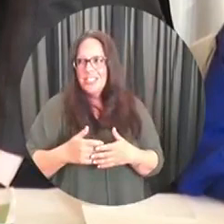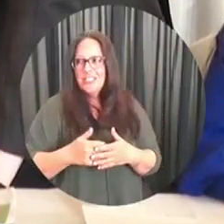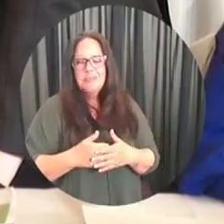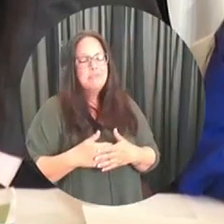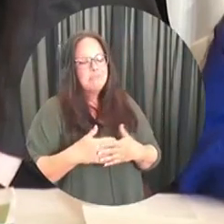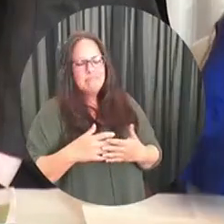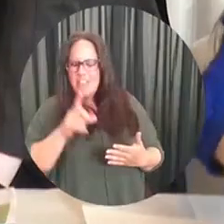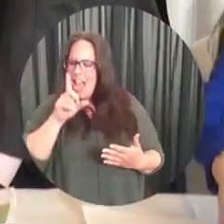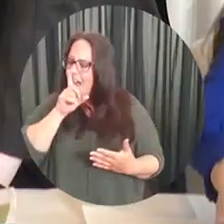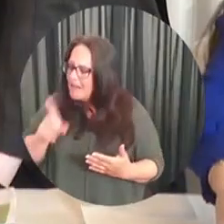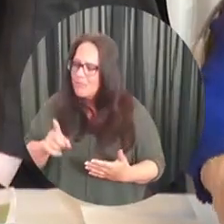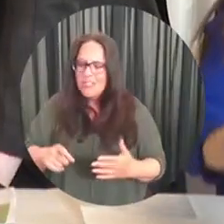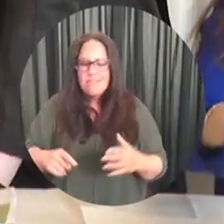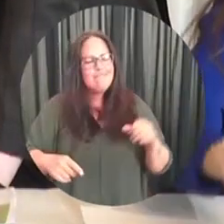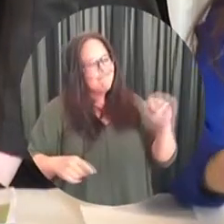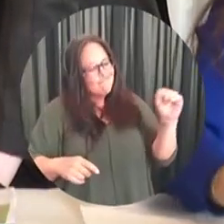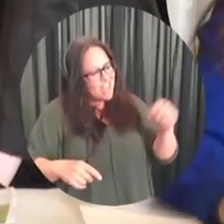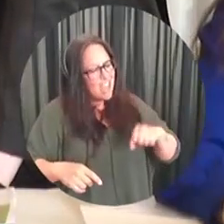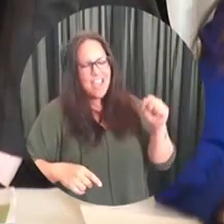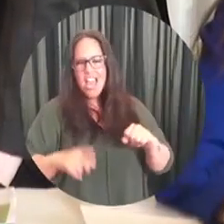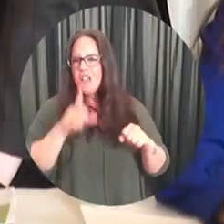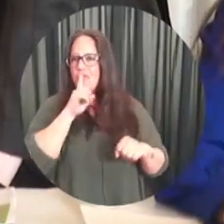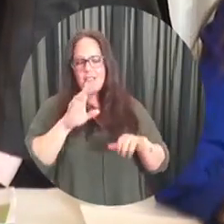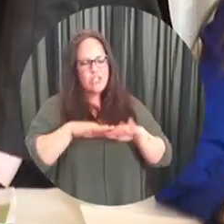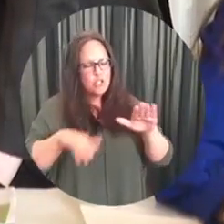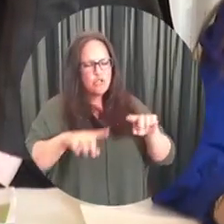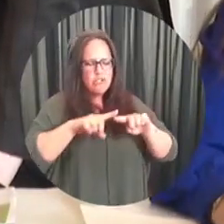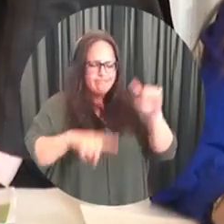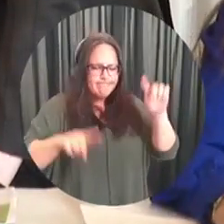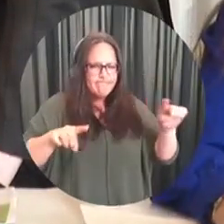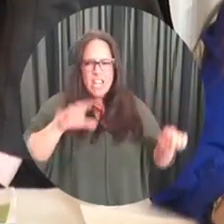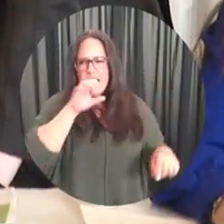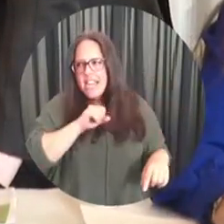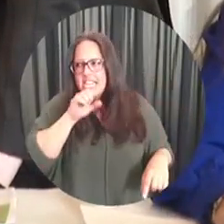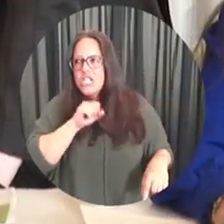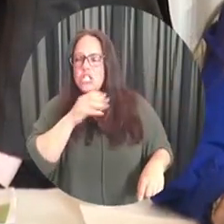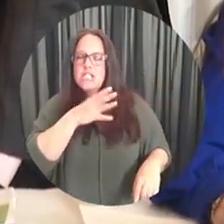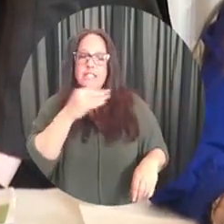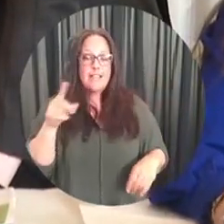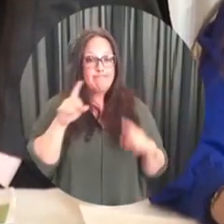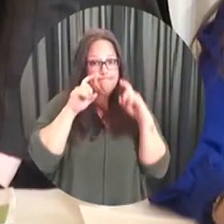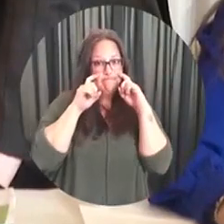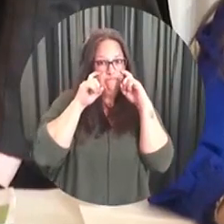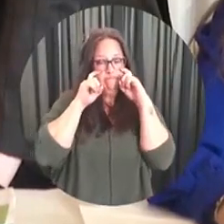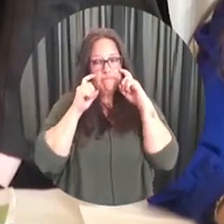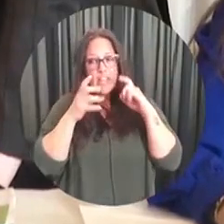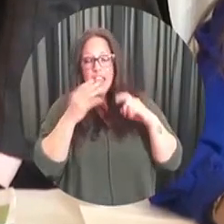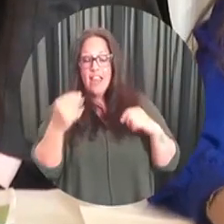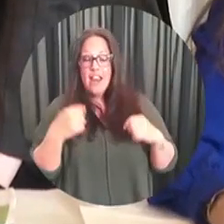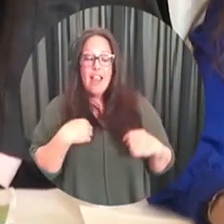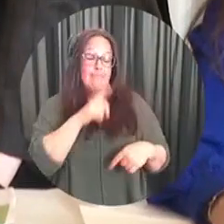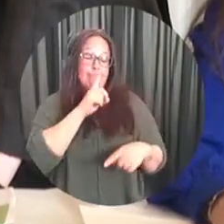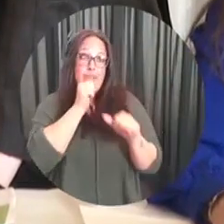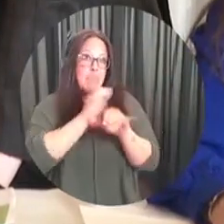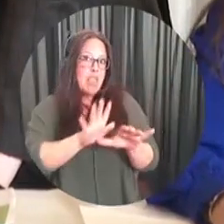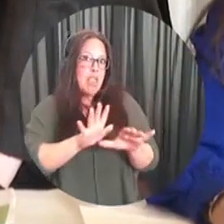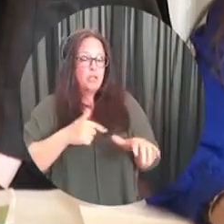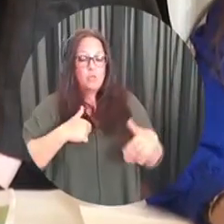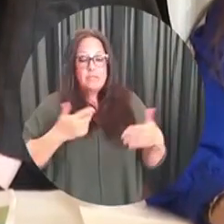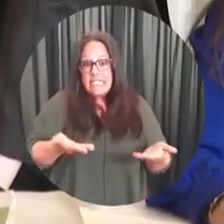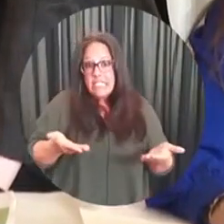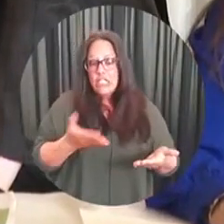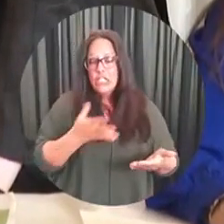Absolutely. Yes, for children of all ages, and it's just, I'm blessed to be here. I am